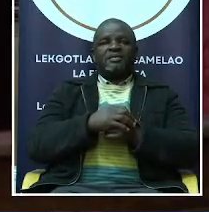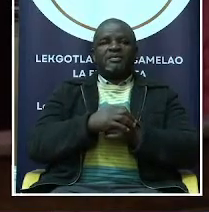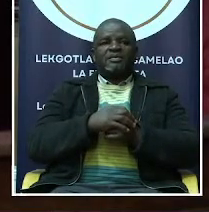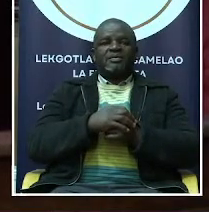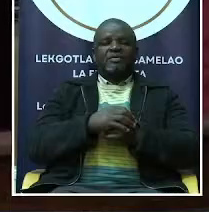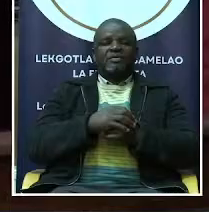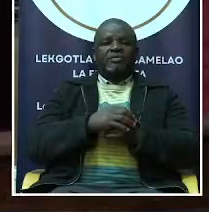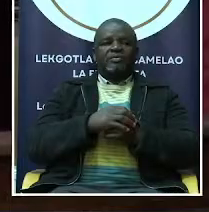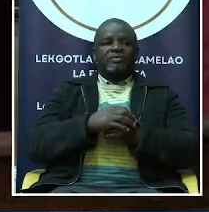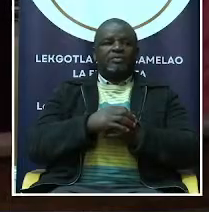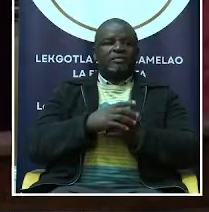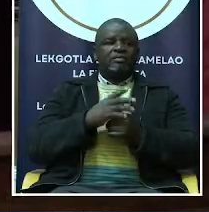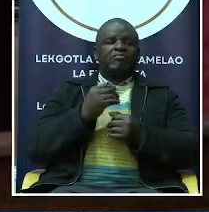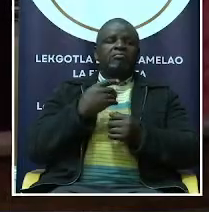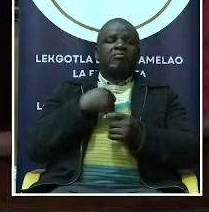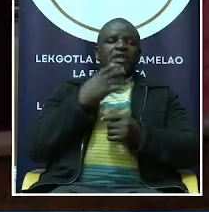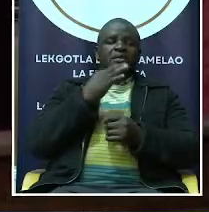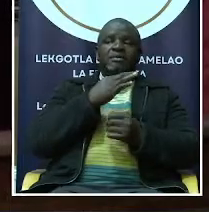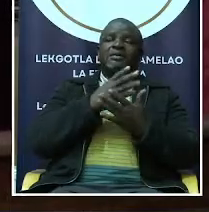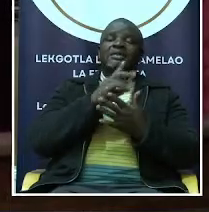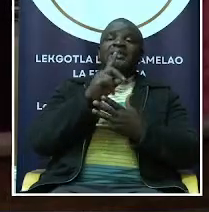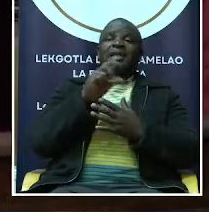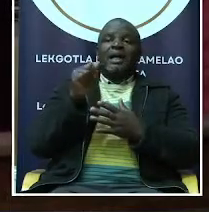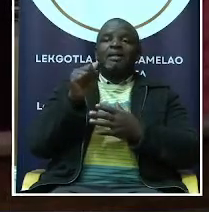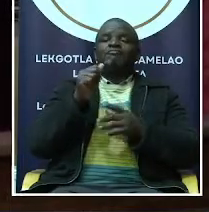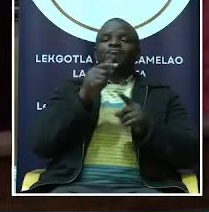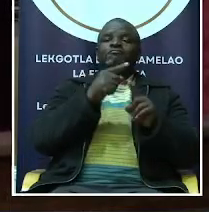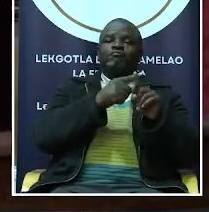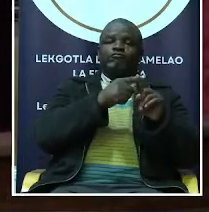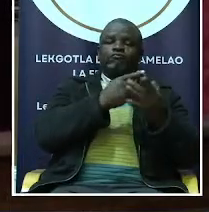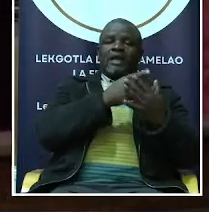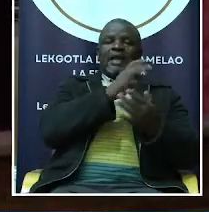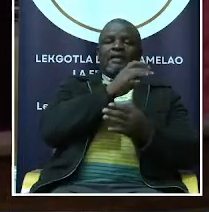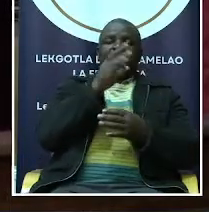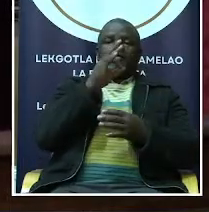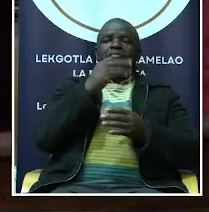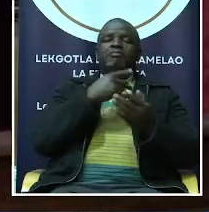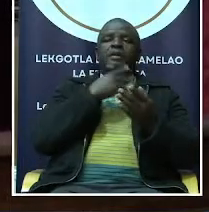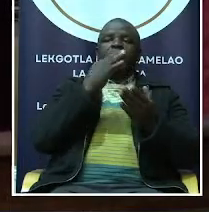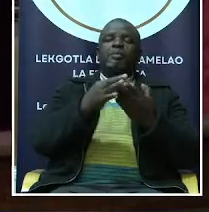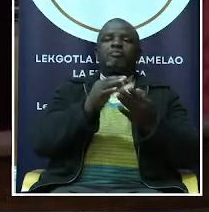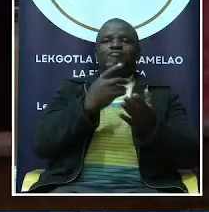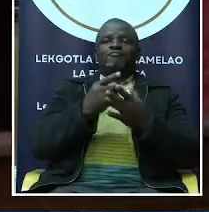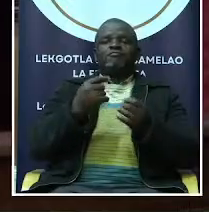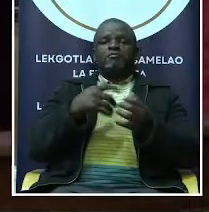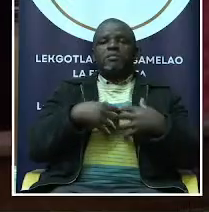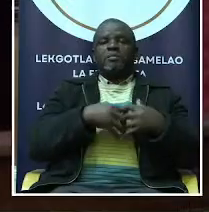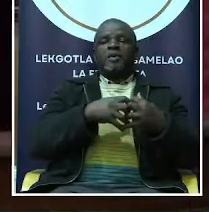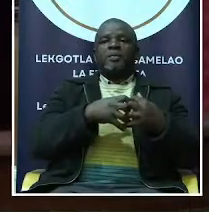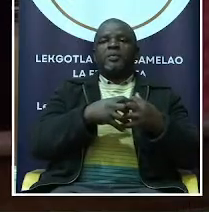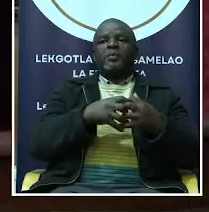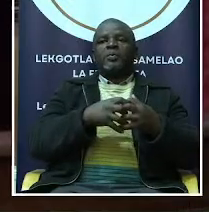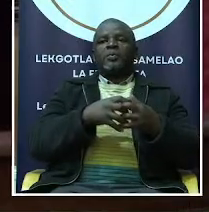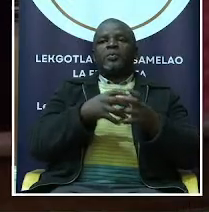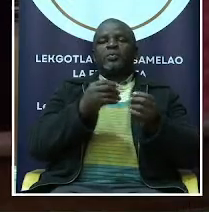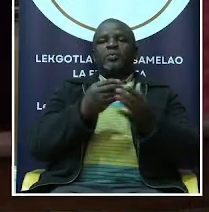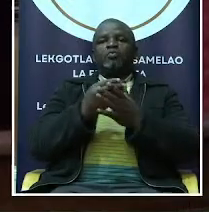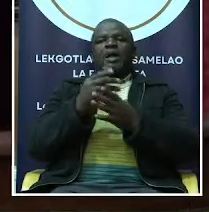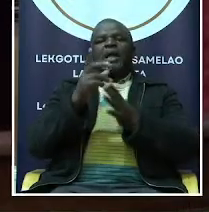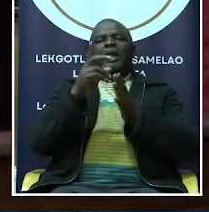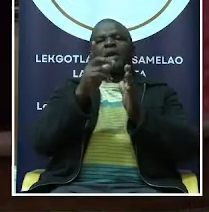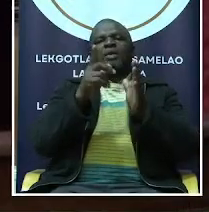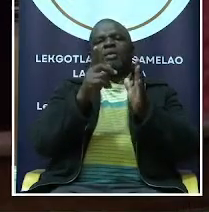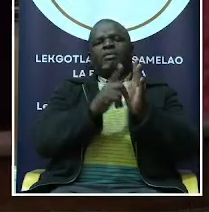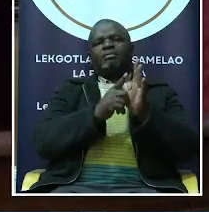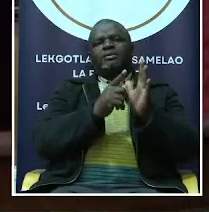I said, as the DA and the EFF has suggested that we form a new legislation structure that